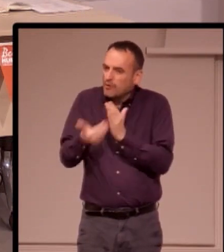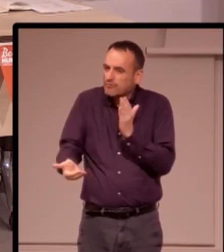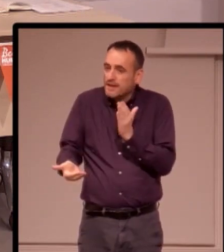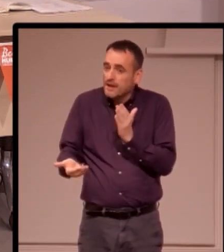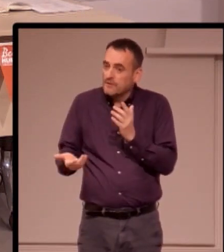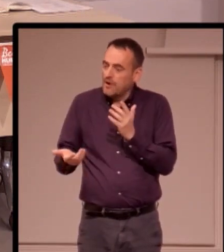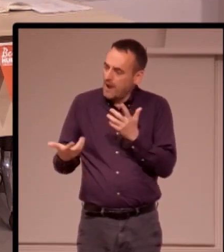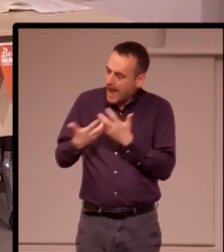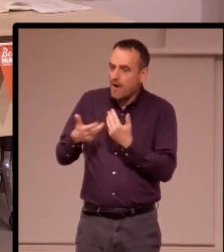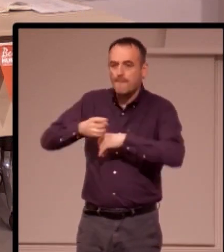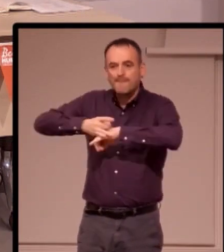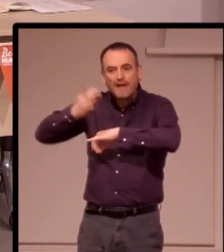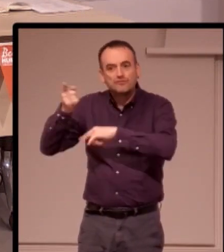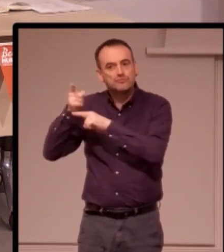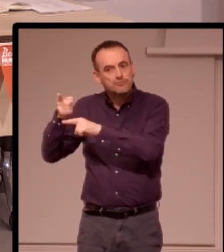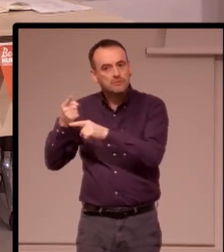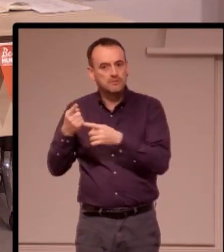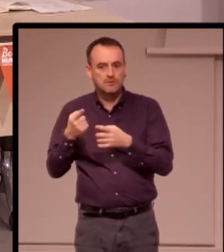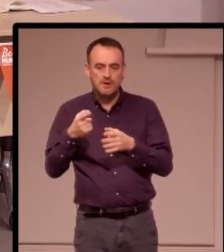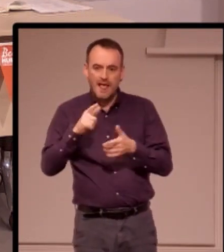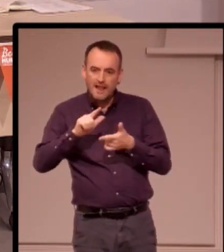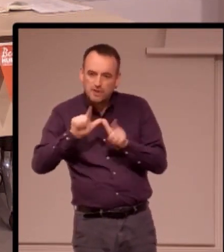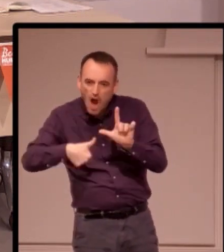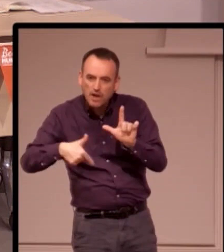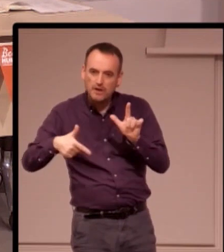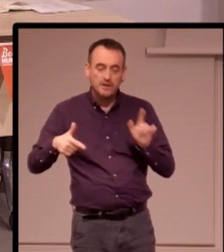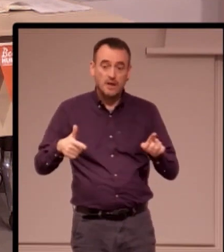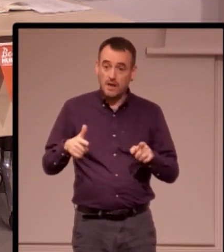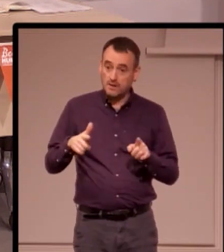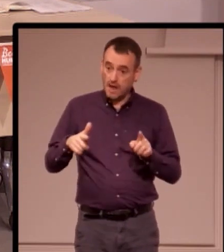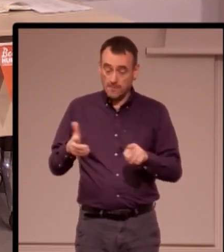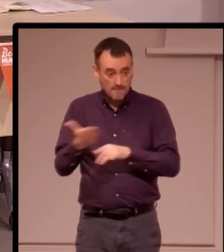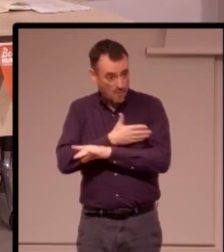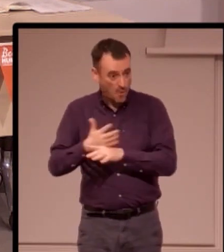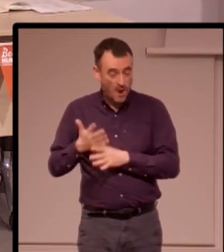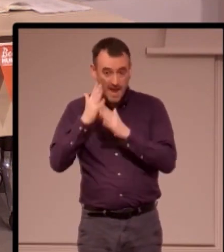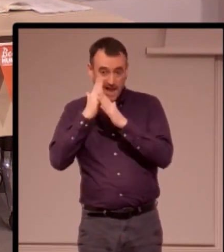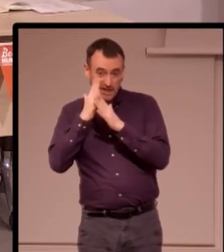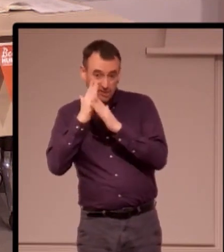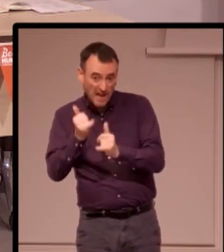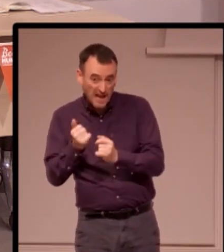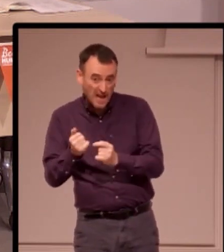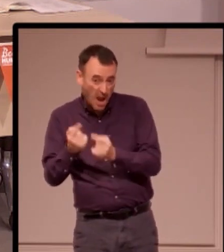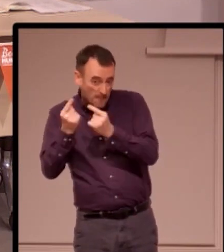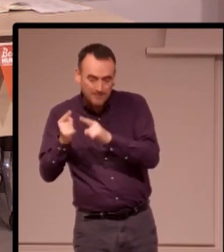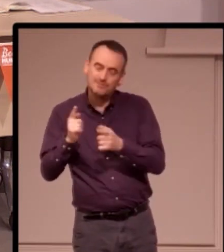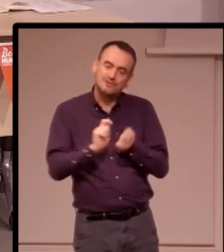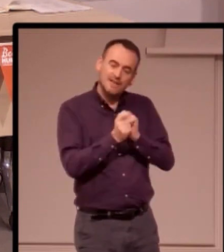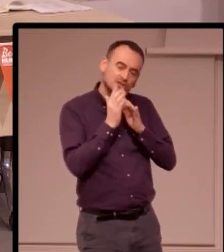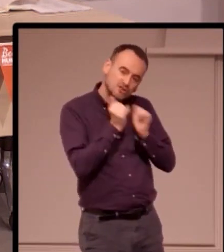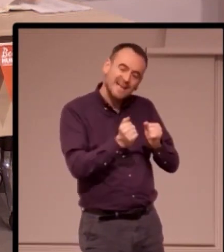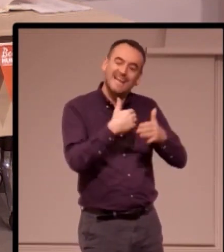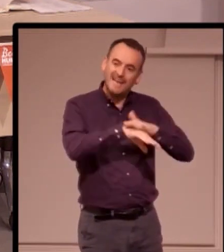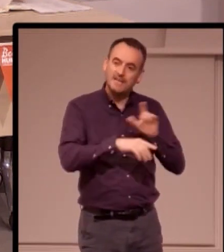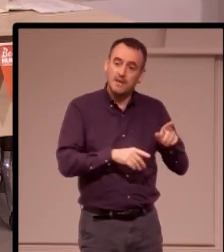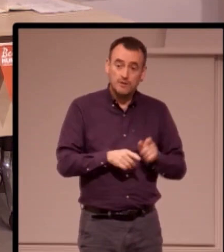so helpful. Check-ins, check-ups, the goal setting. Even somebody who has 2 weeks left to live still has things they want to do,